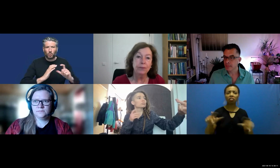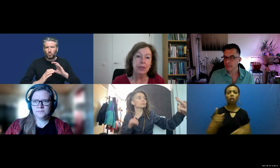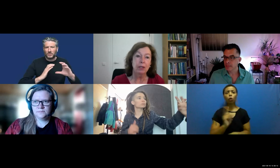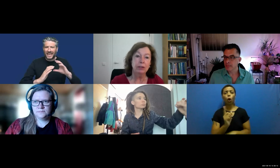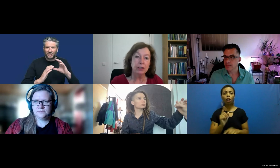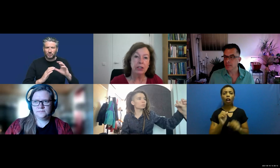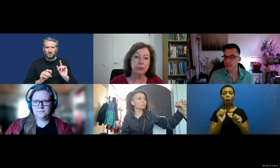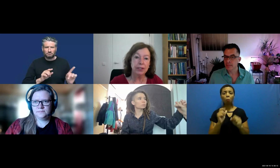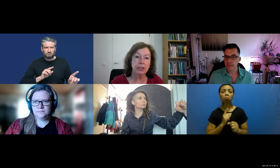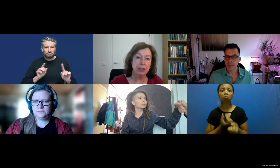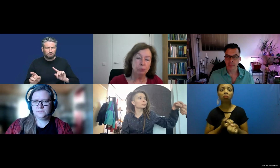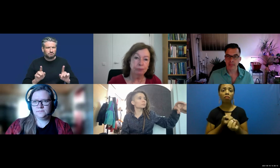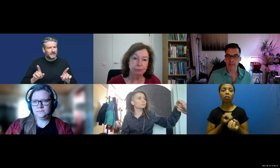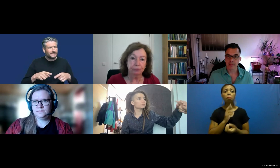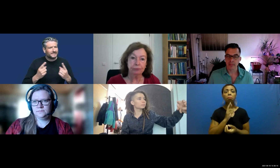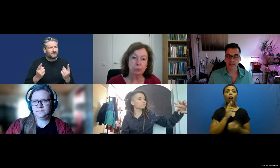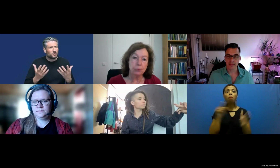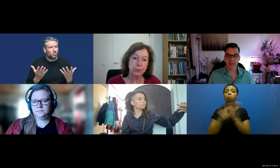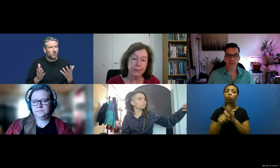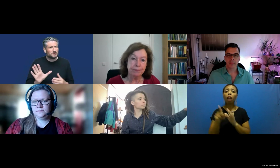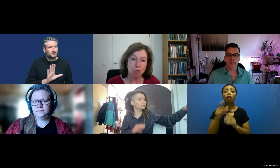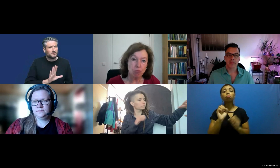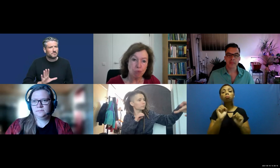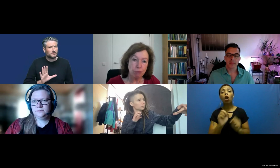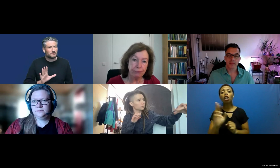so that's interesting.